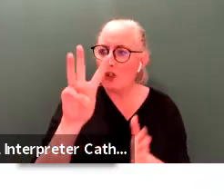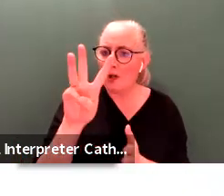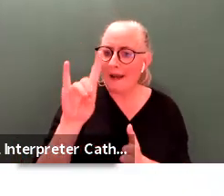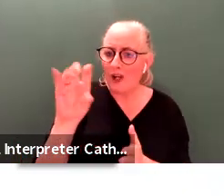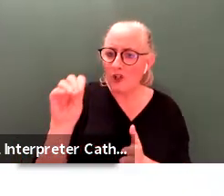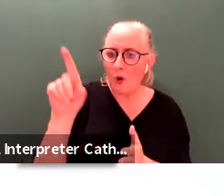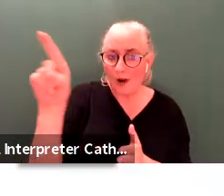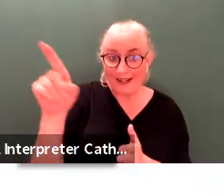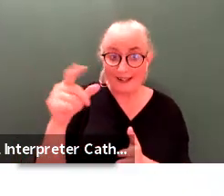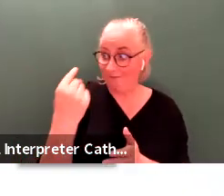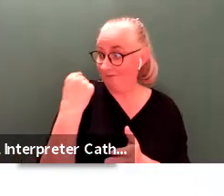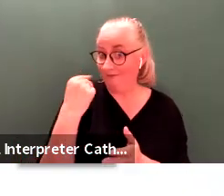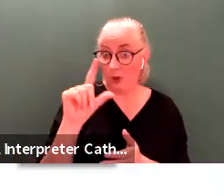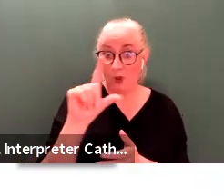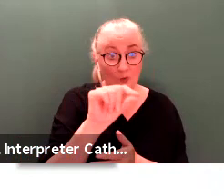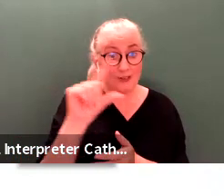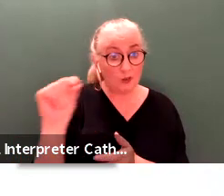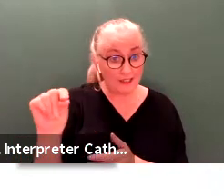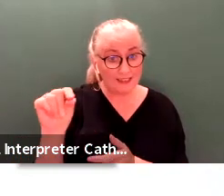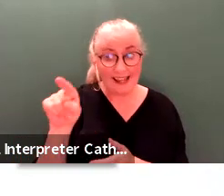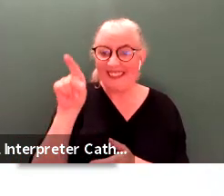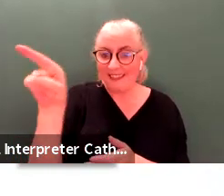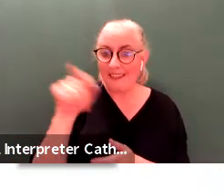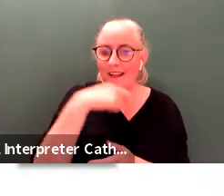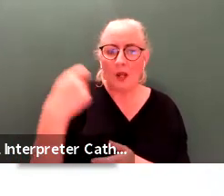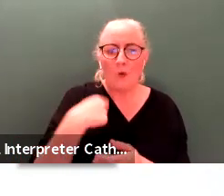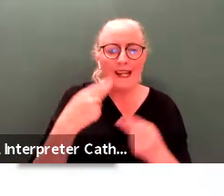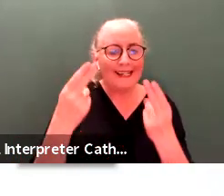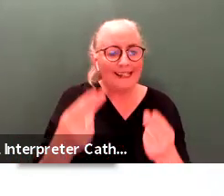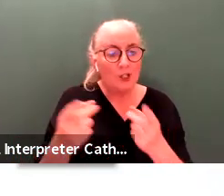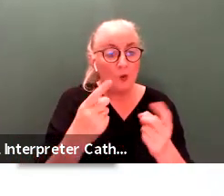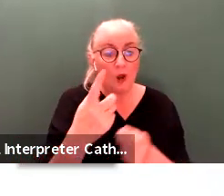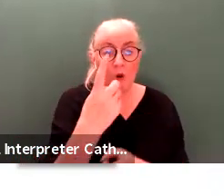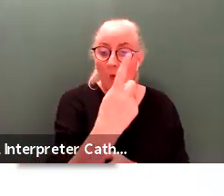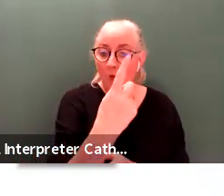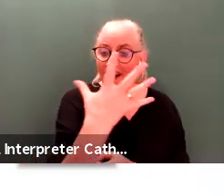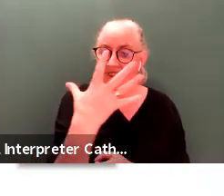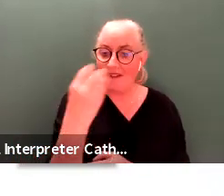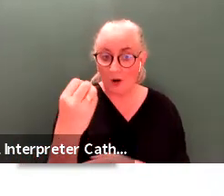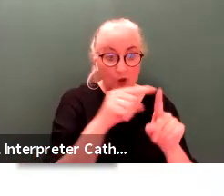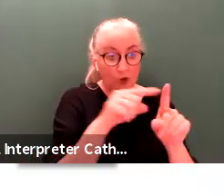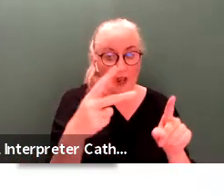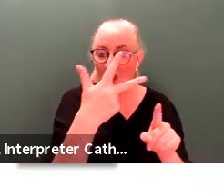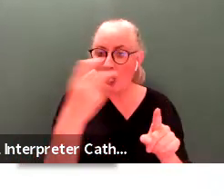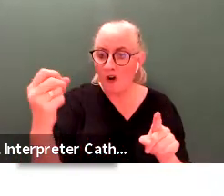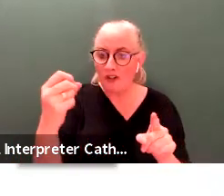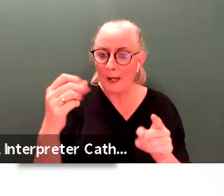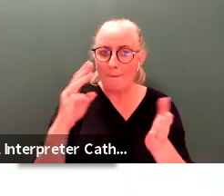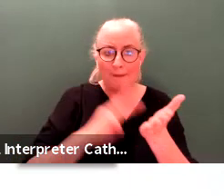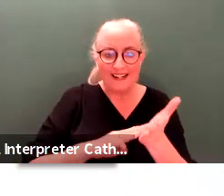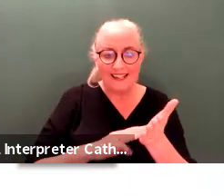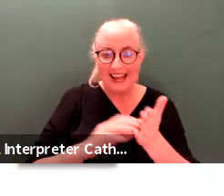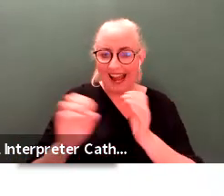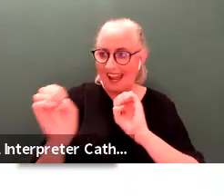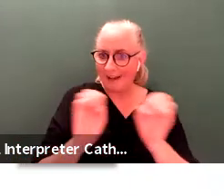in 2020 stated that we need to achieve at least 150 to 300 minutes of moderate intensity